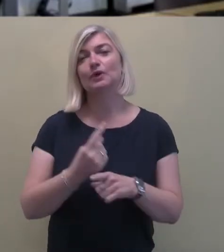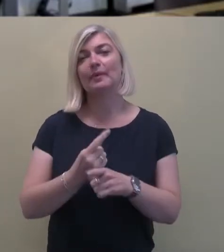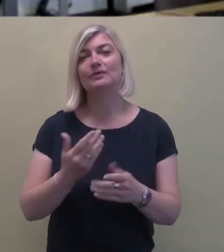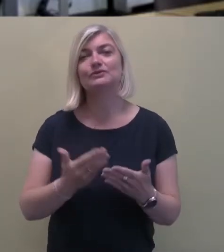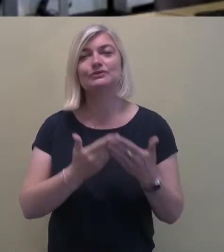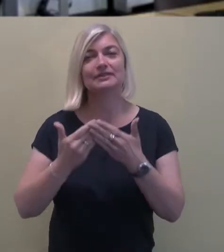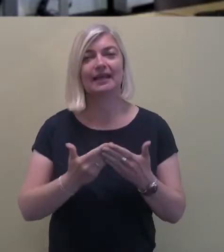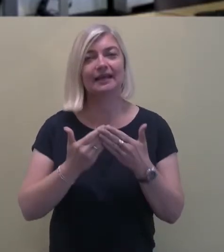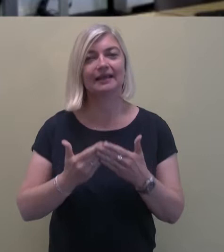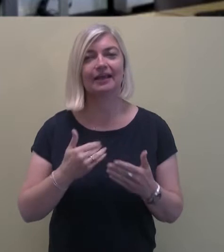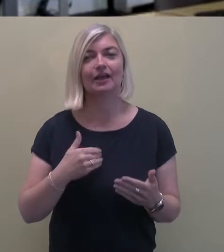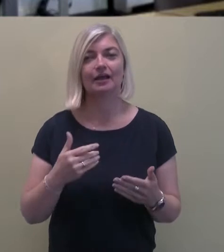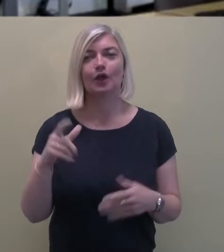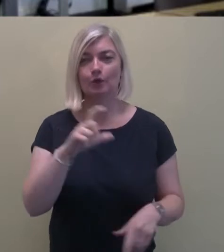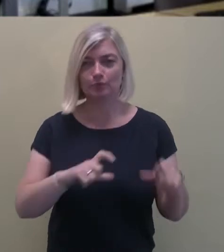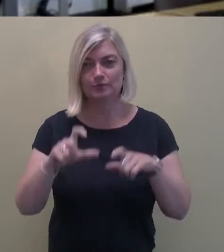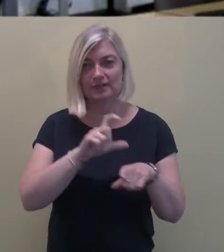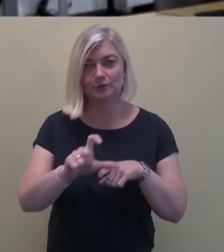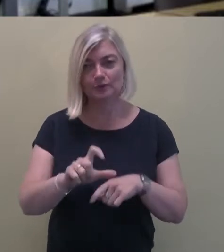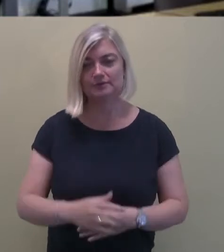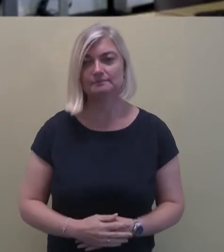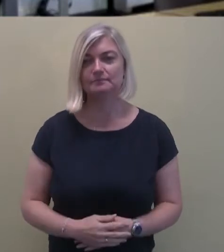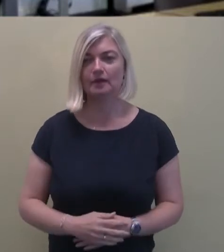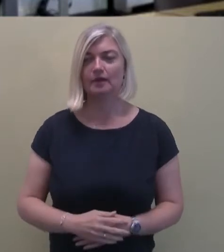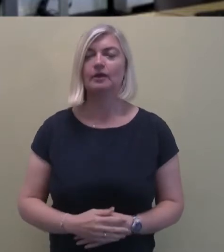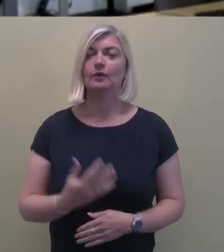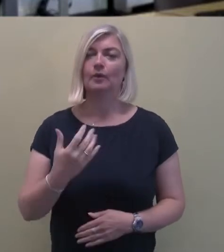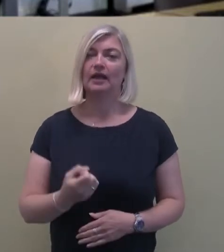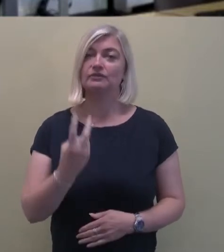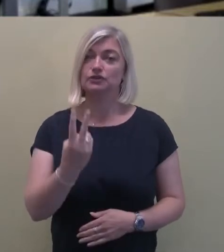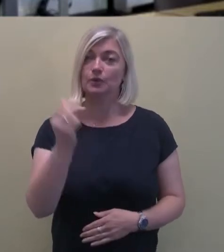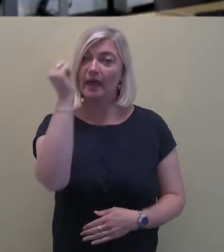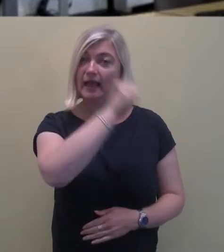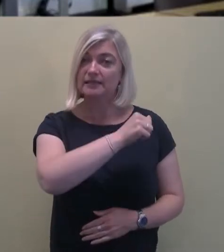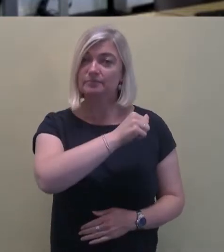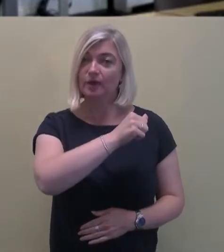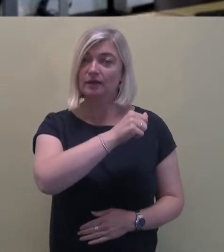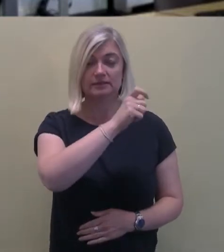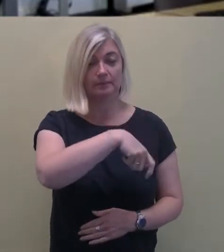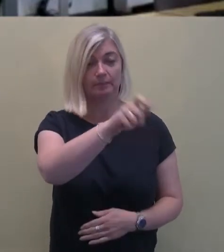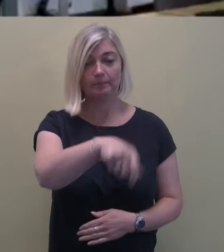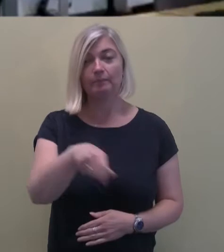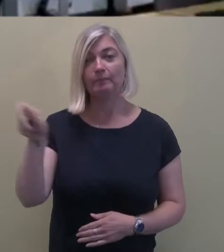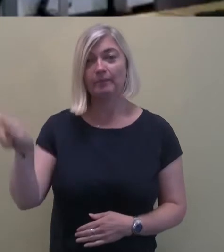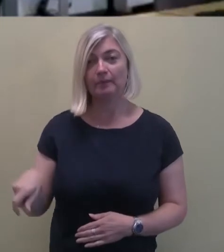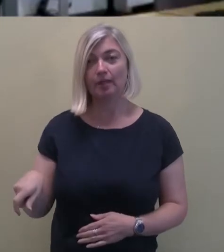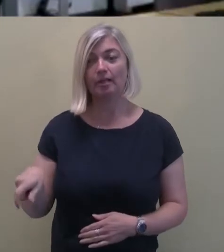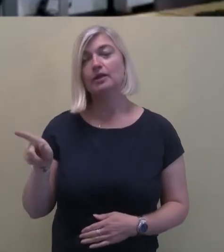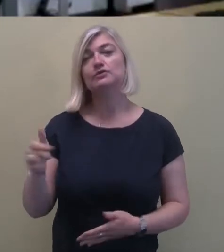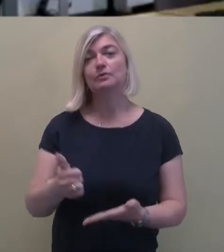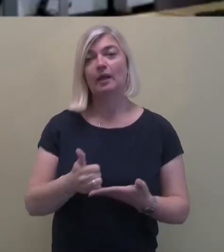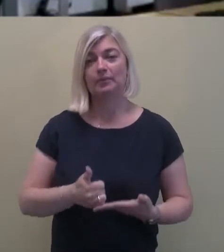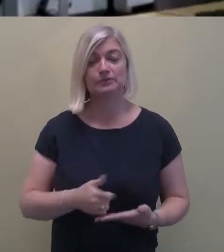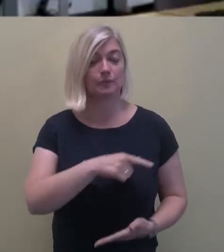computing. I'm Najit and I'll be joined by our three expert panelists today that will be answering questions